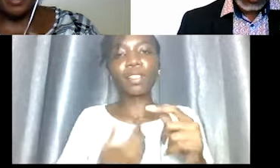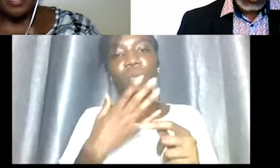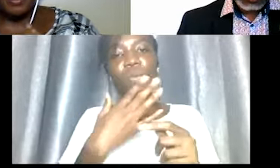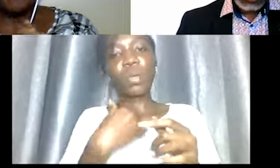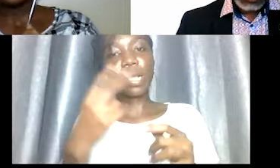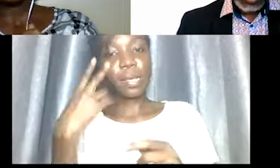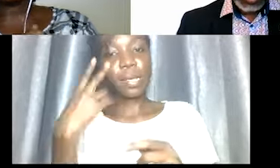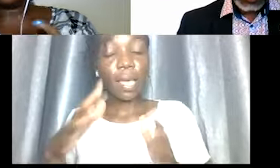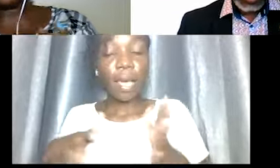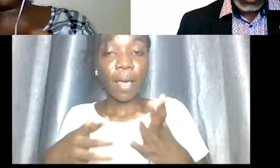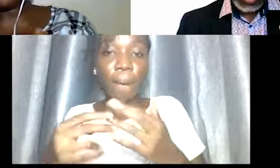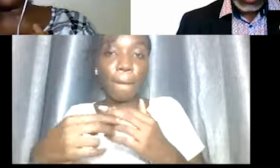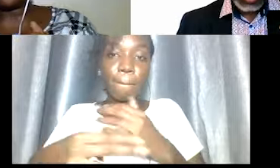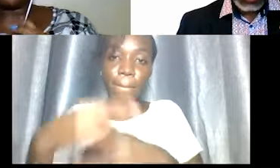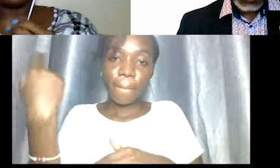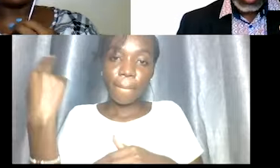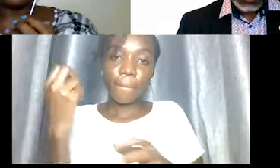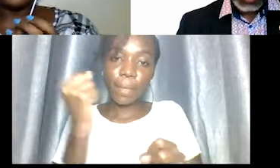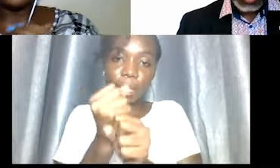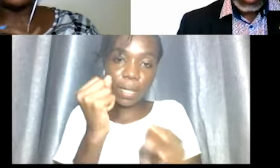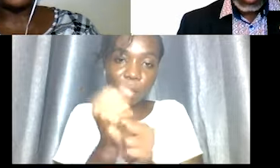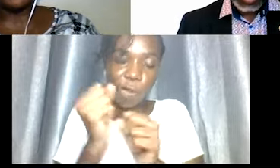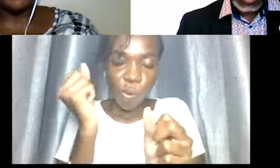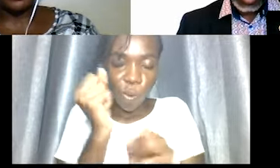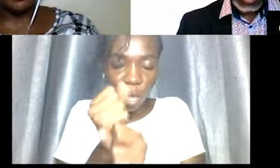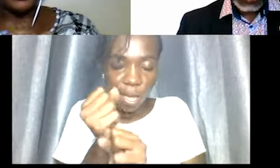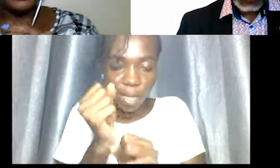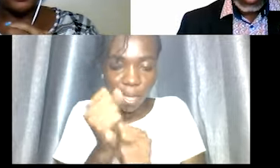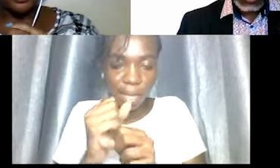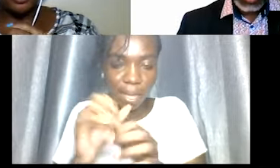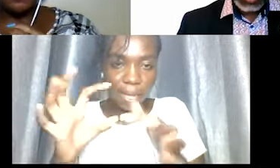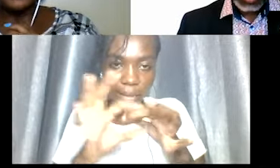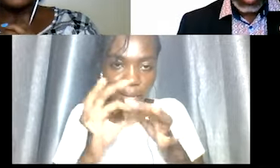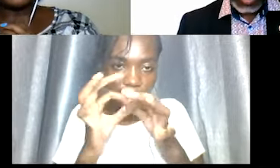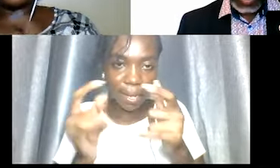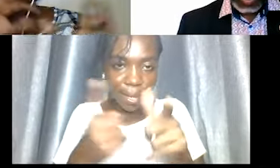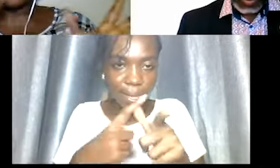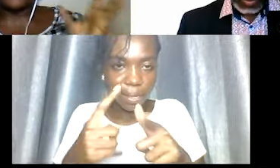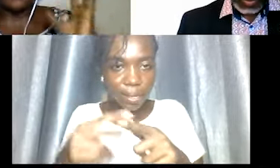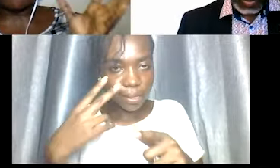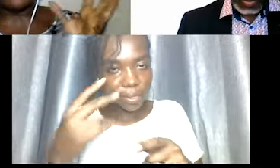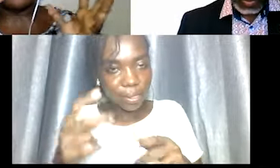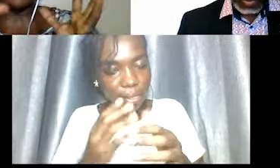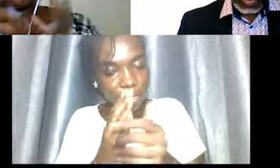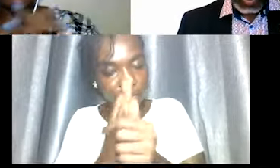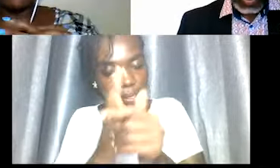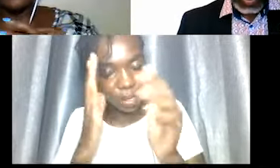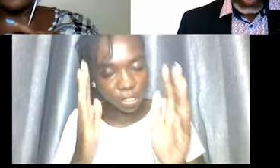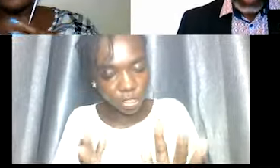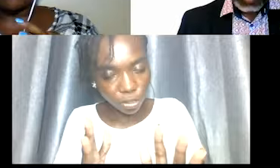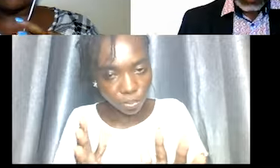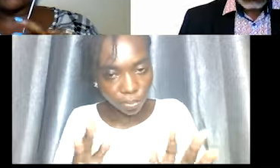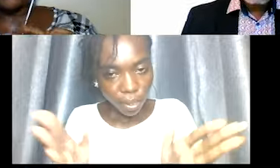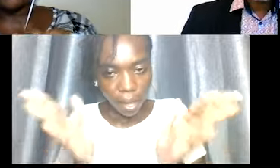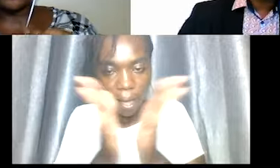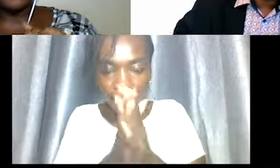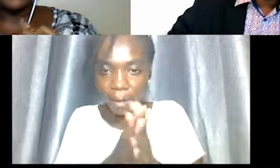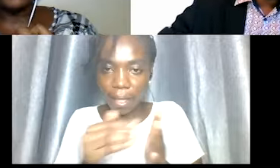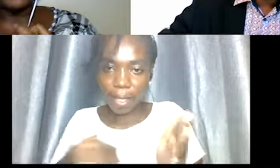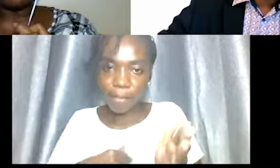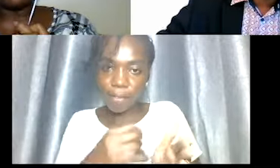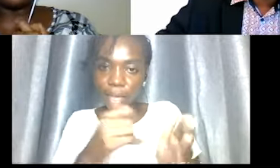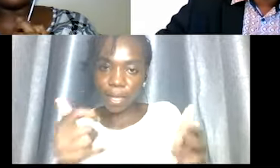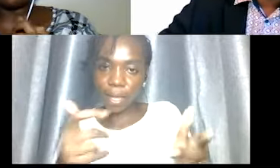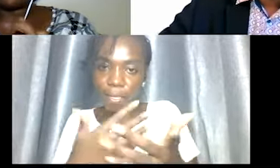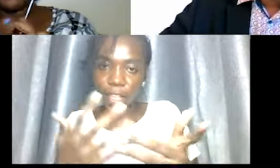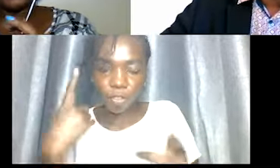work culture. We are also hoping to bring in something on leadership, and we have quite a number of things in store for you. So keep it